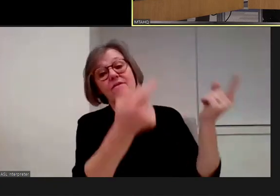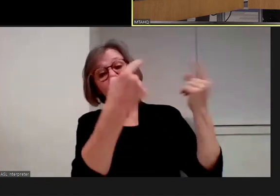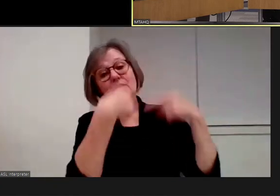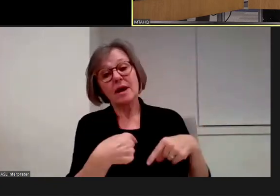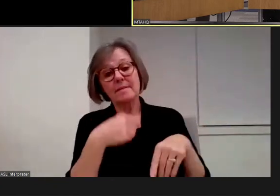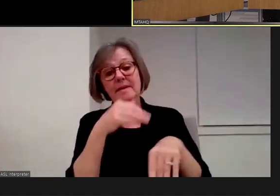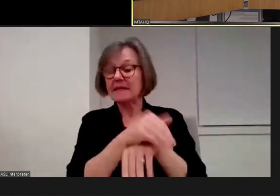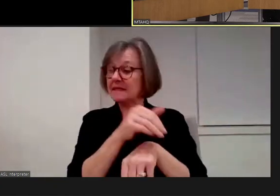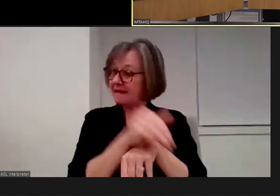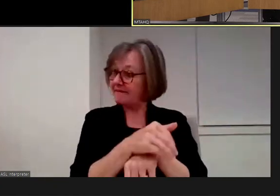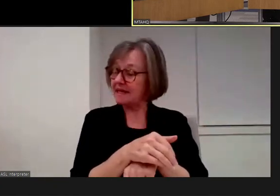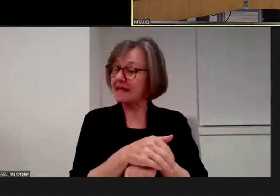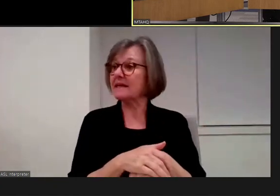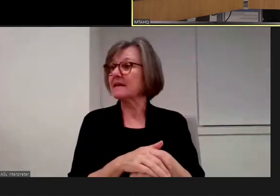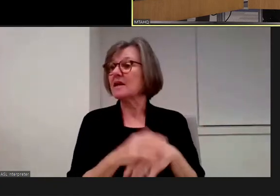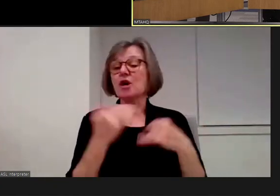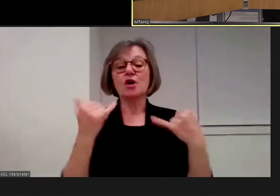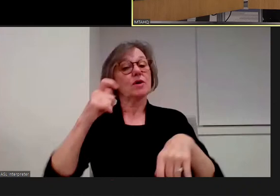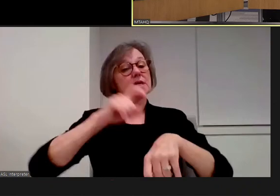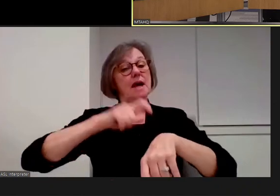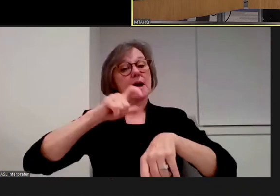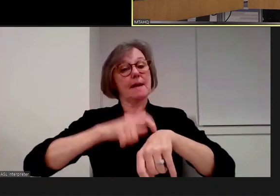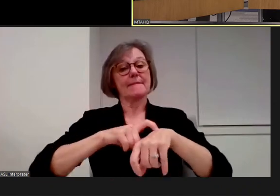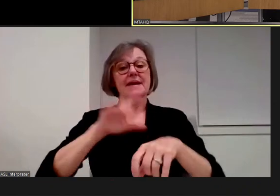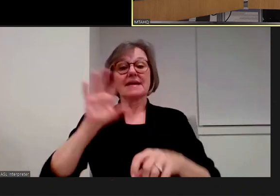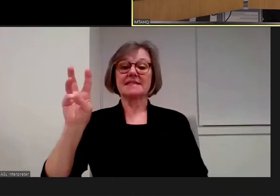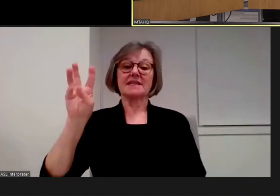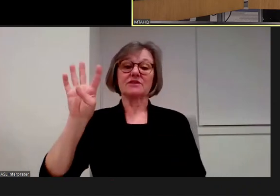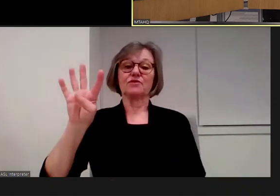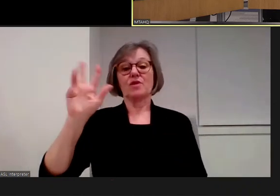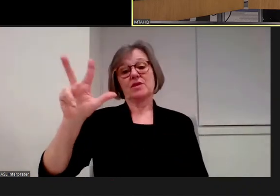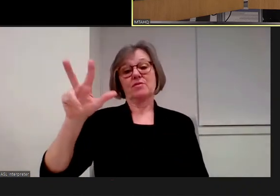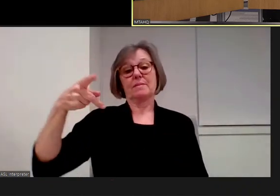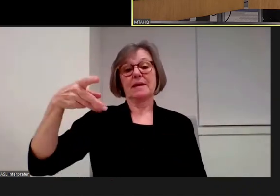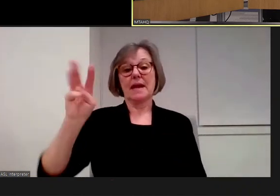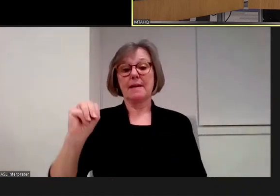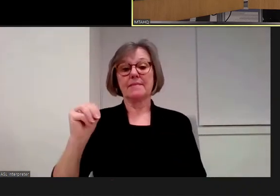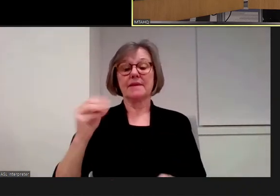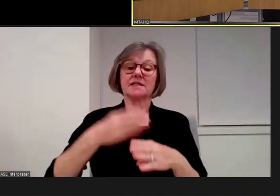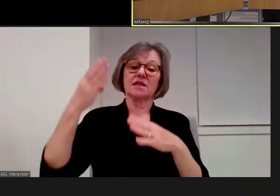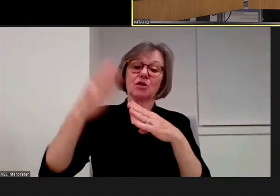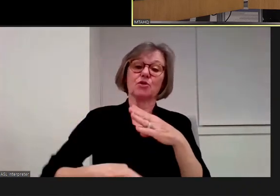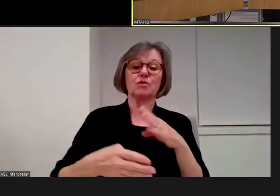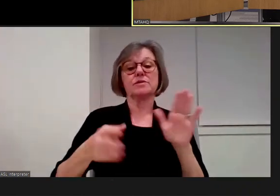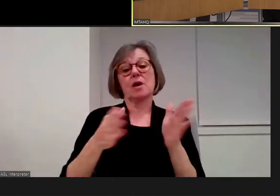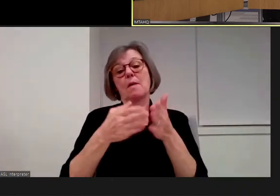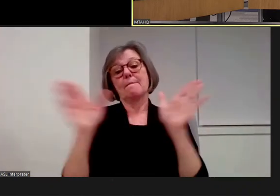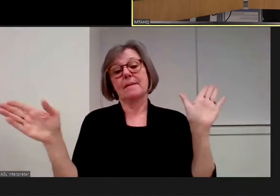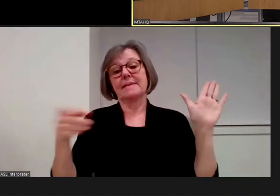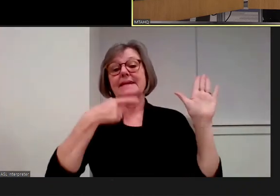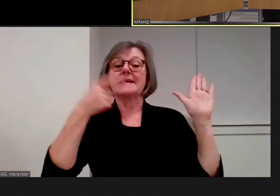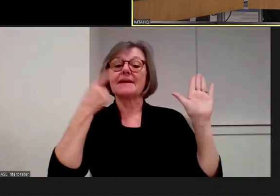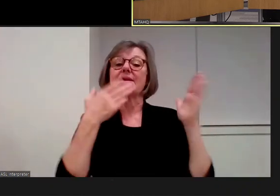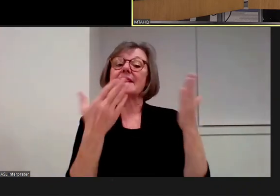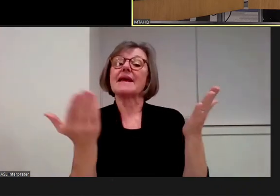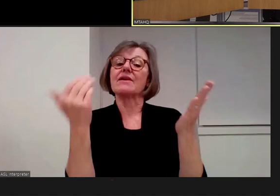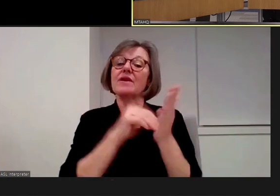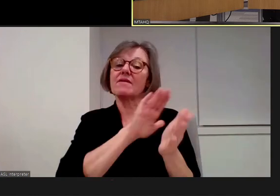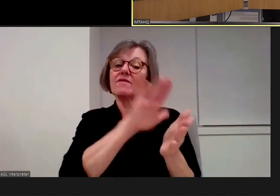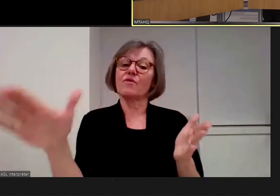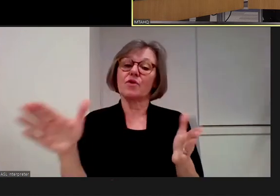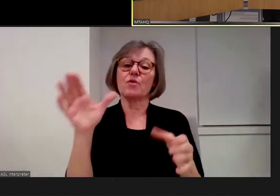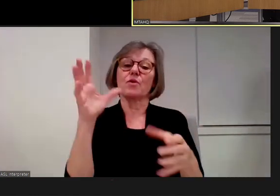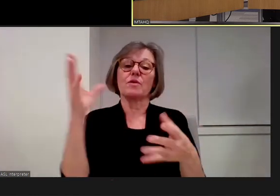evening. The current time is 6:43 p.m., and this concludes our public hearing. We thank you again for your participation.